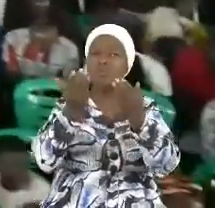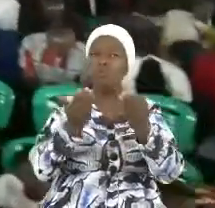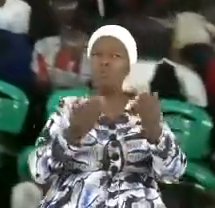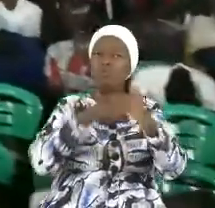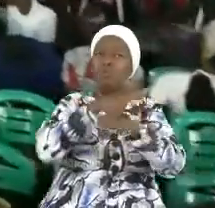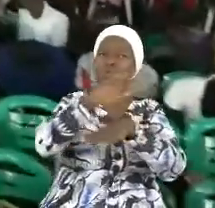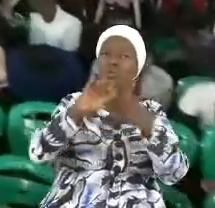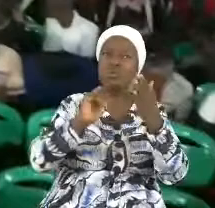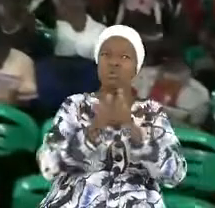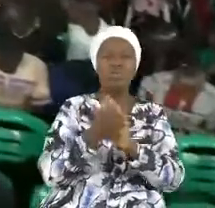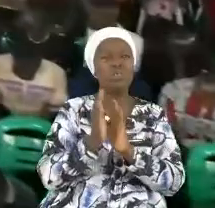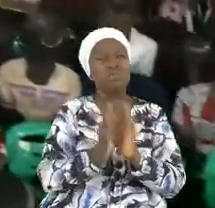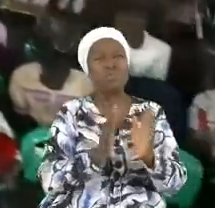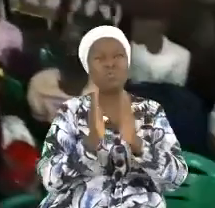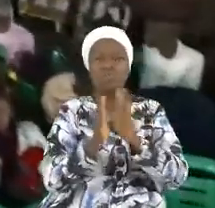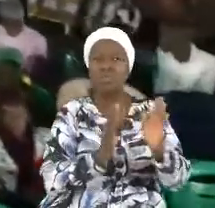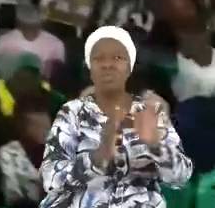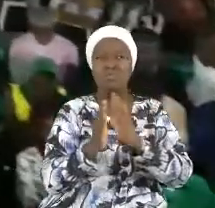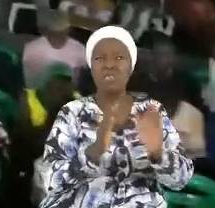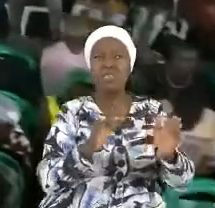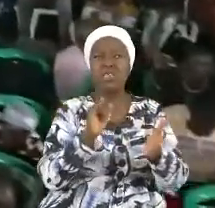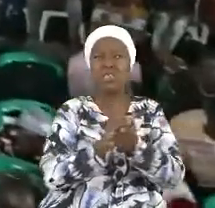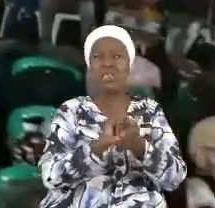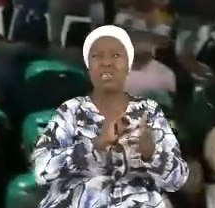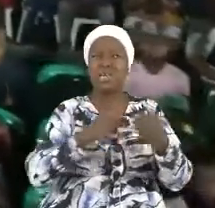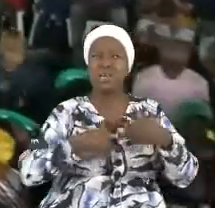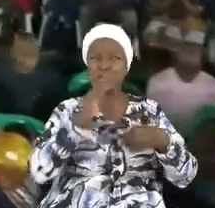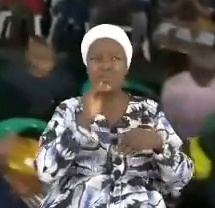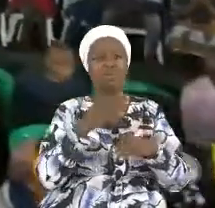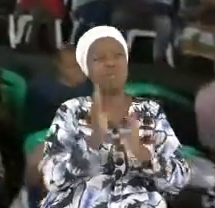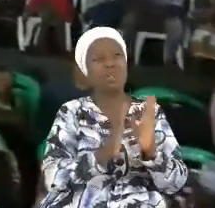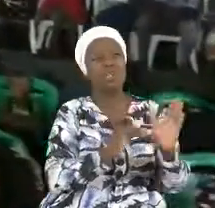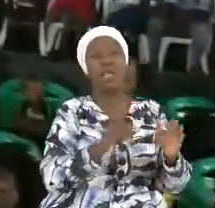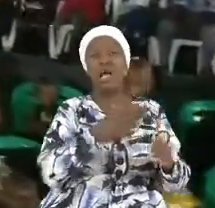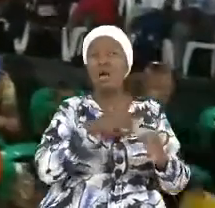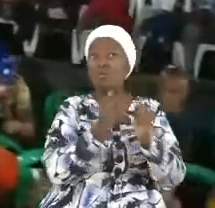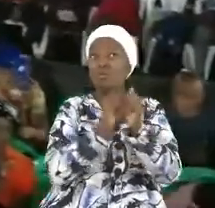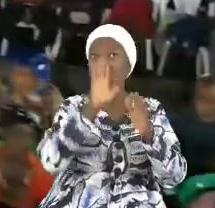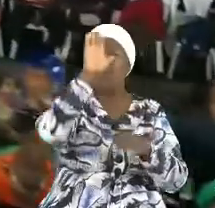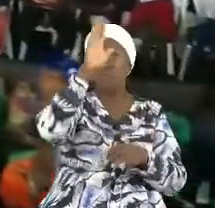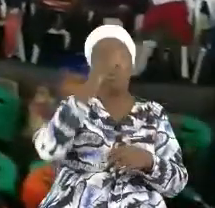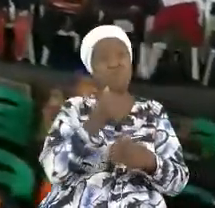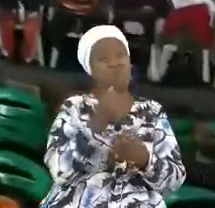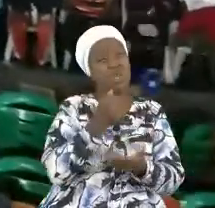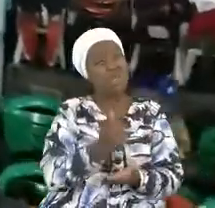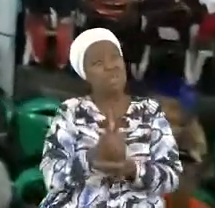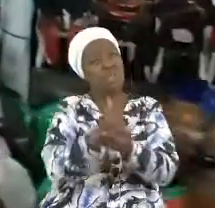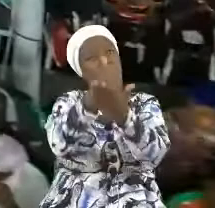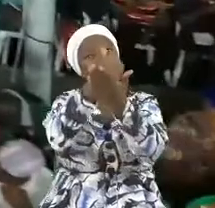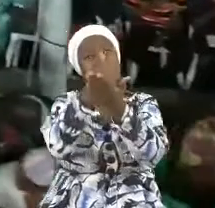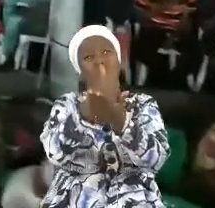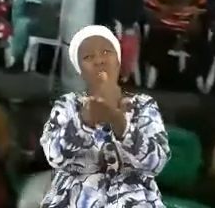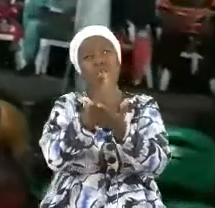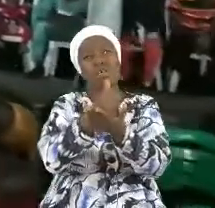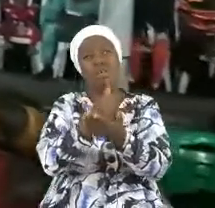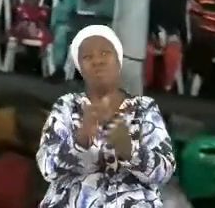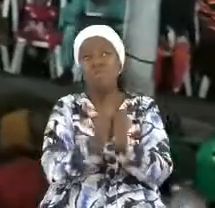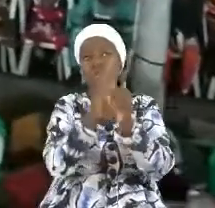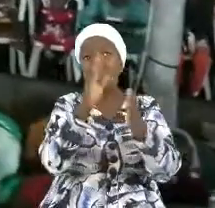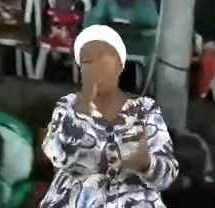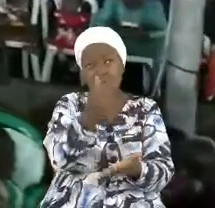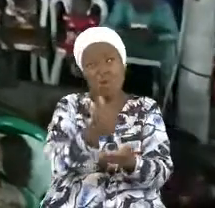have been taken. And without your help, I couldn't live right. I want to live